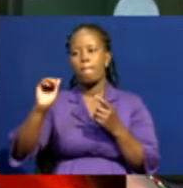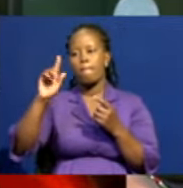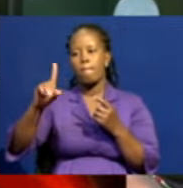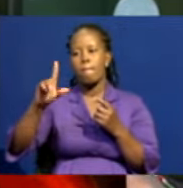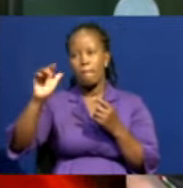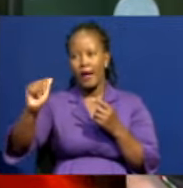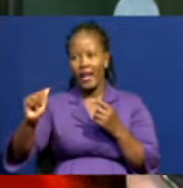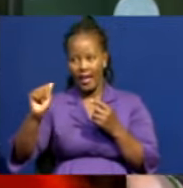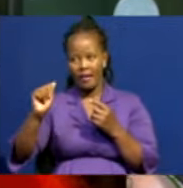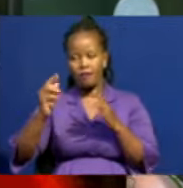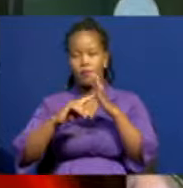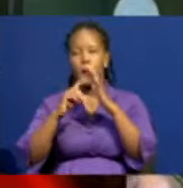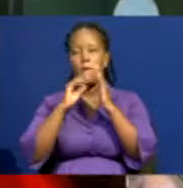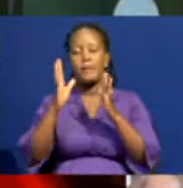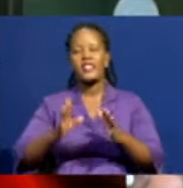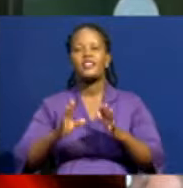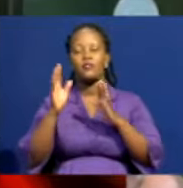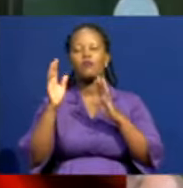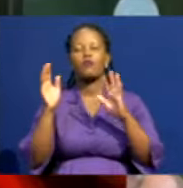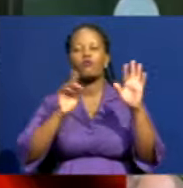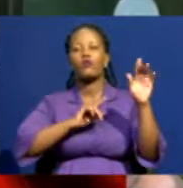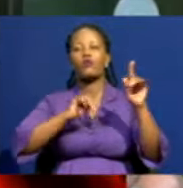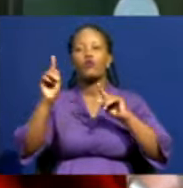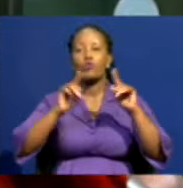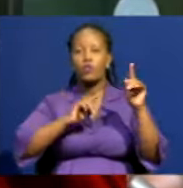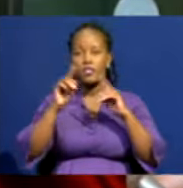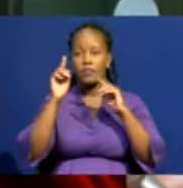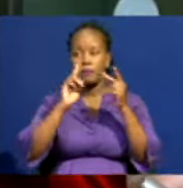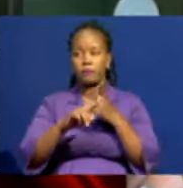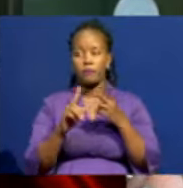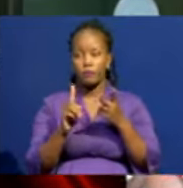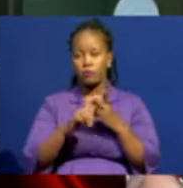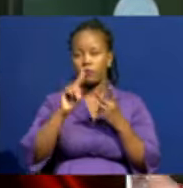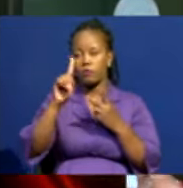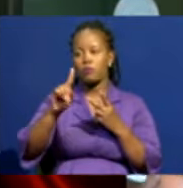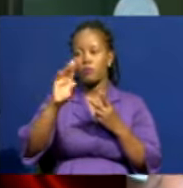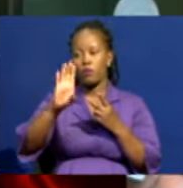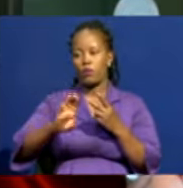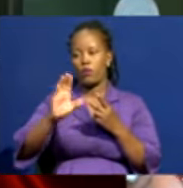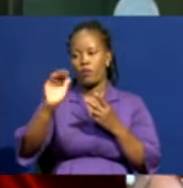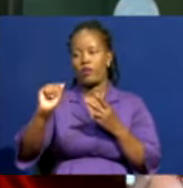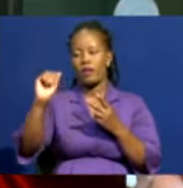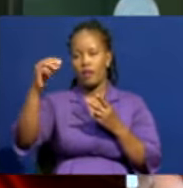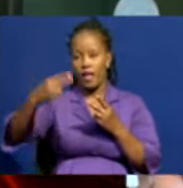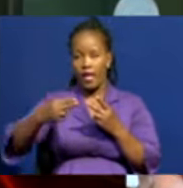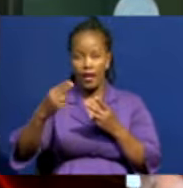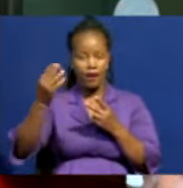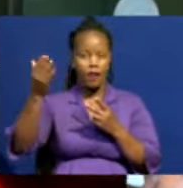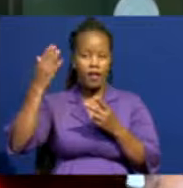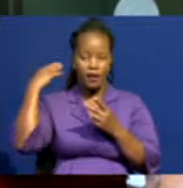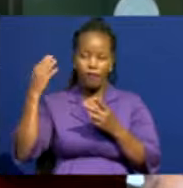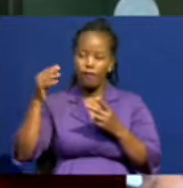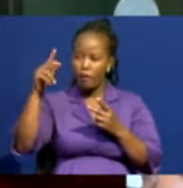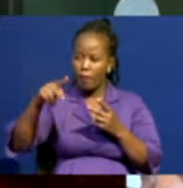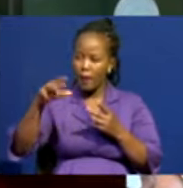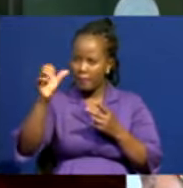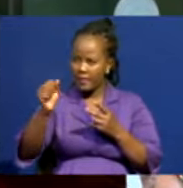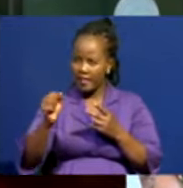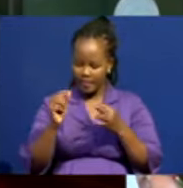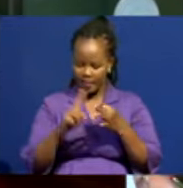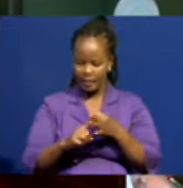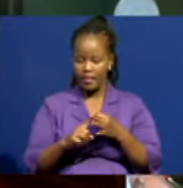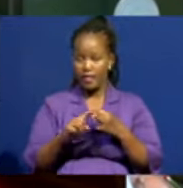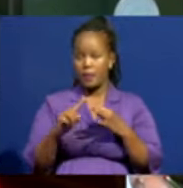Secretary, Ministry of Tourism; Ms. Lea Adam Guio, former Principal Secretary, Ministry of